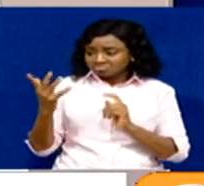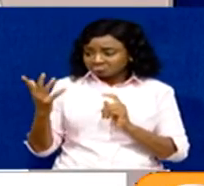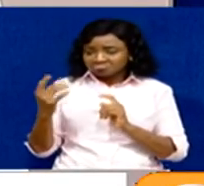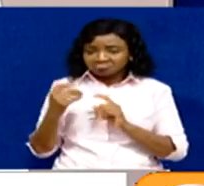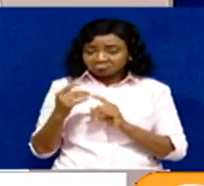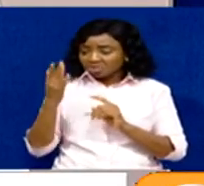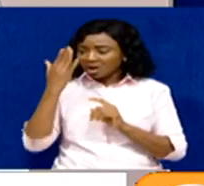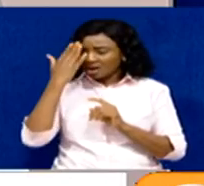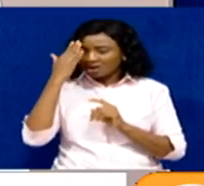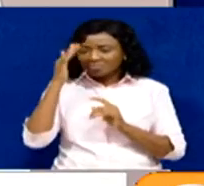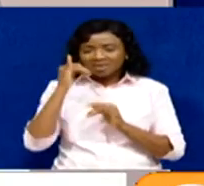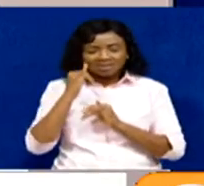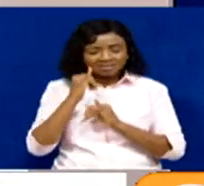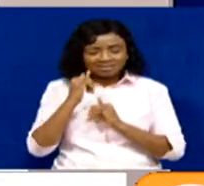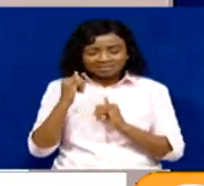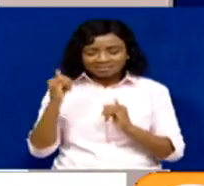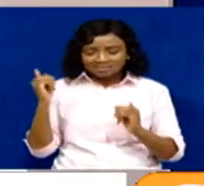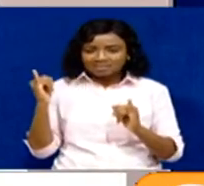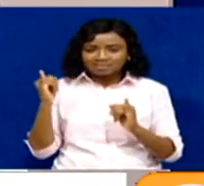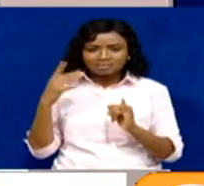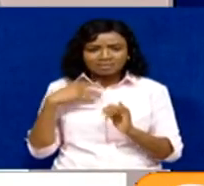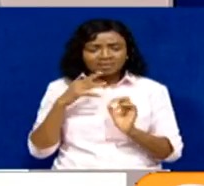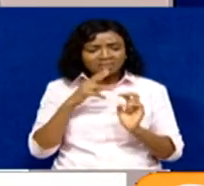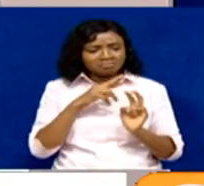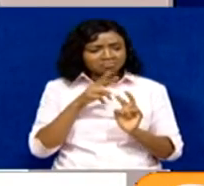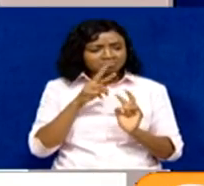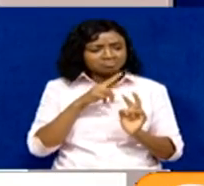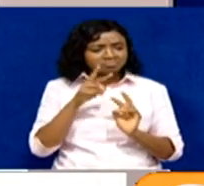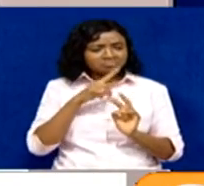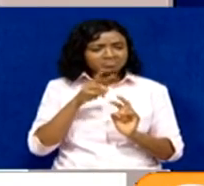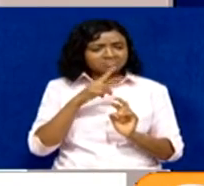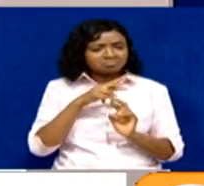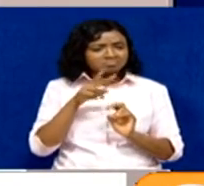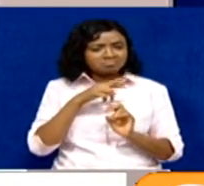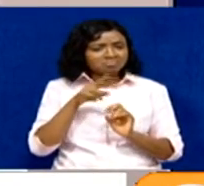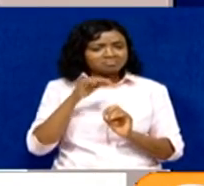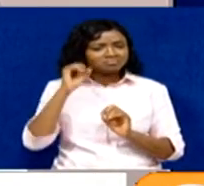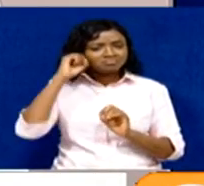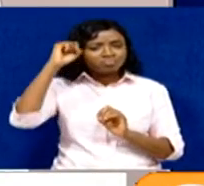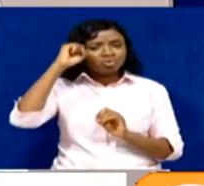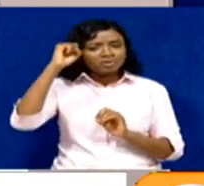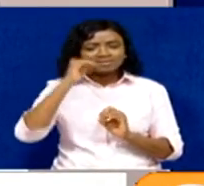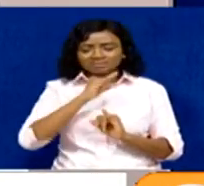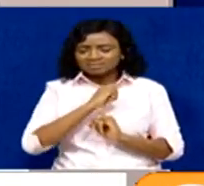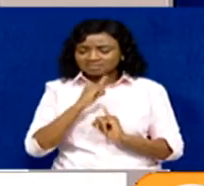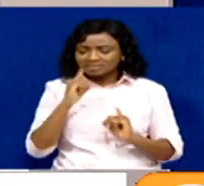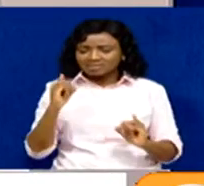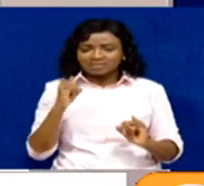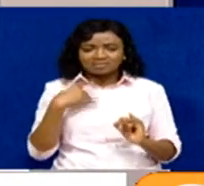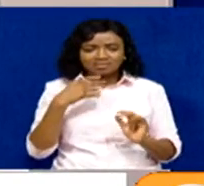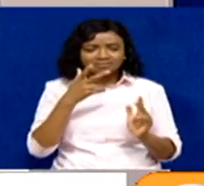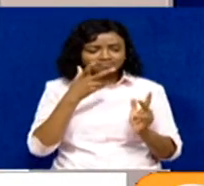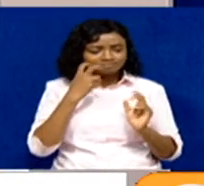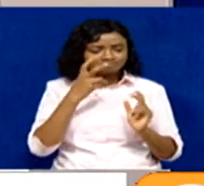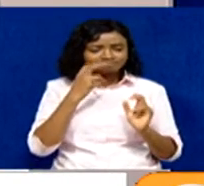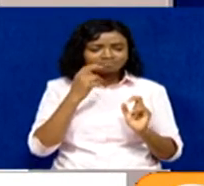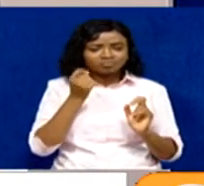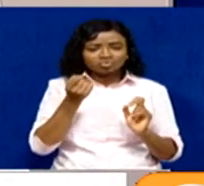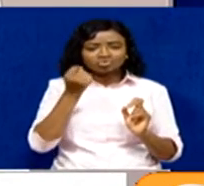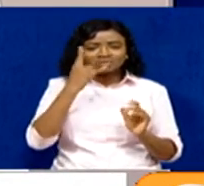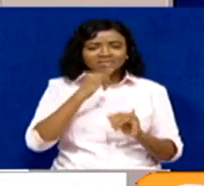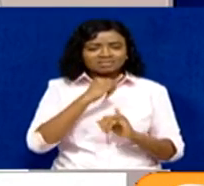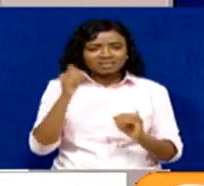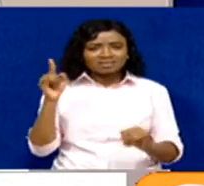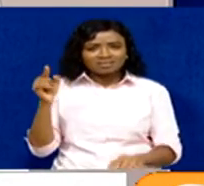civic aware, yeah, they've been following, and they even follow polls and so on, and so